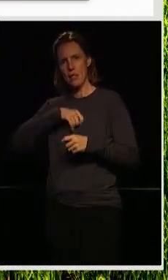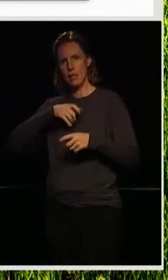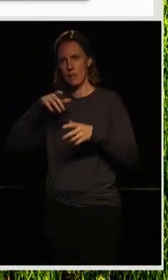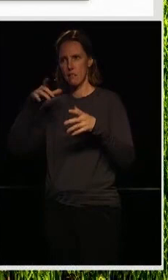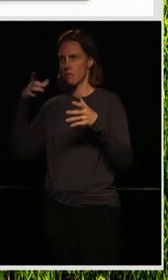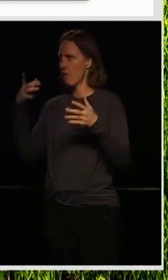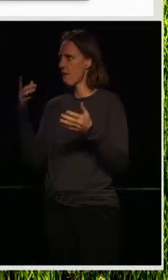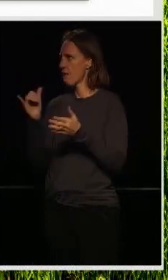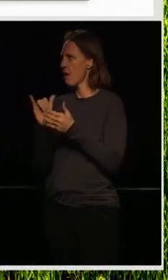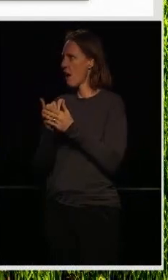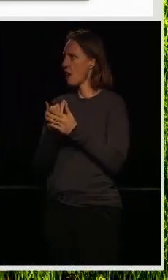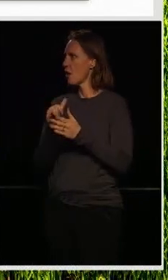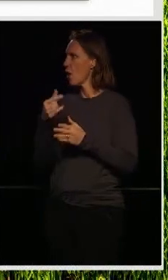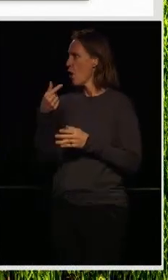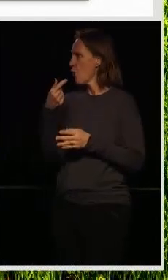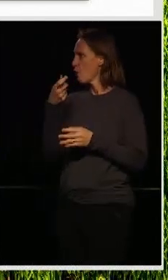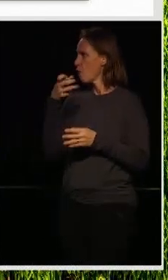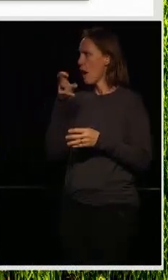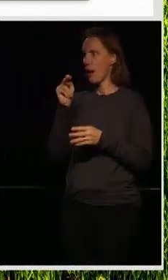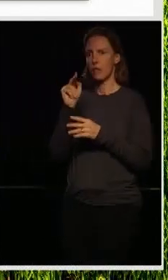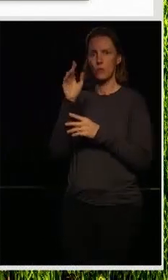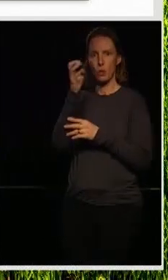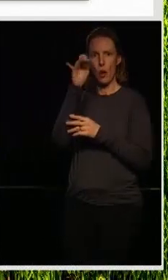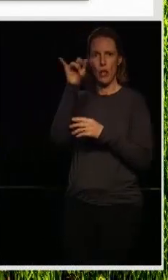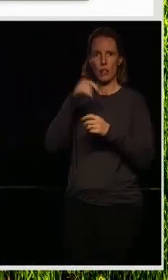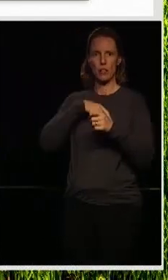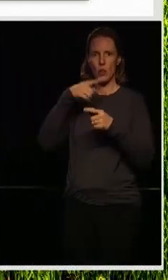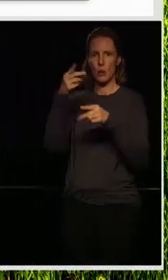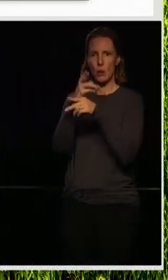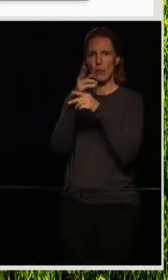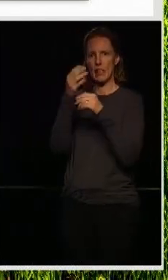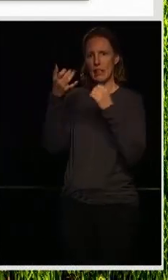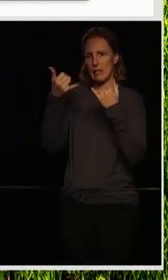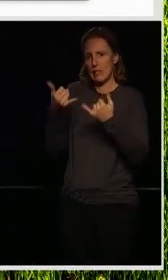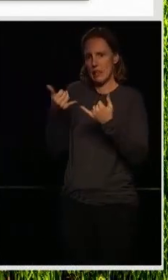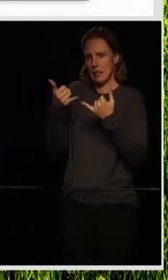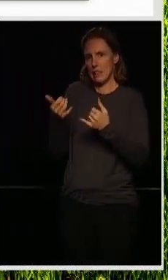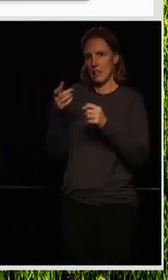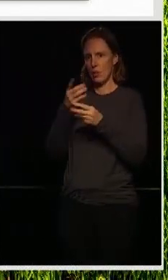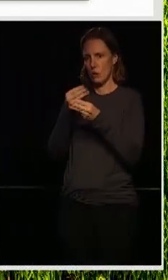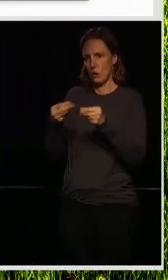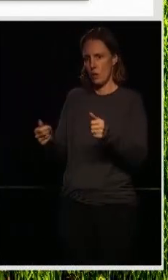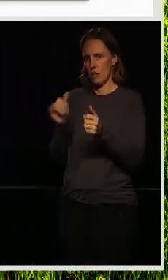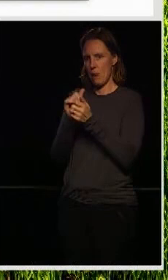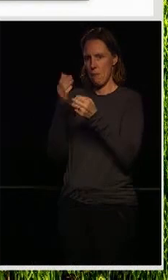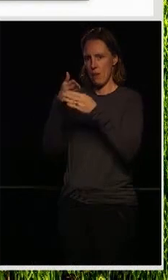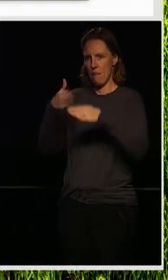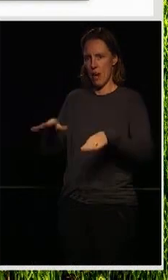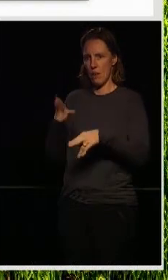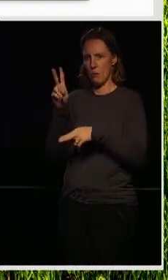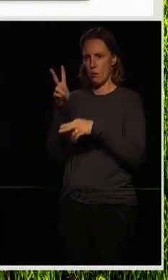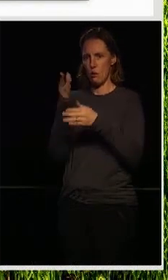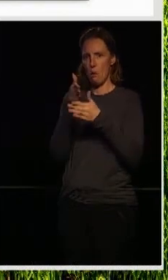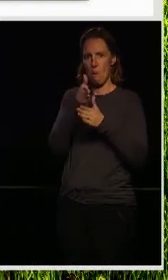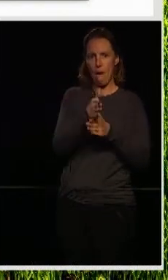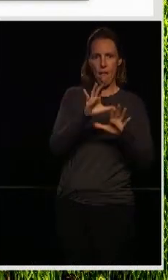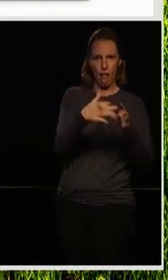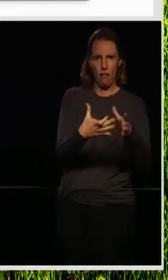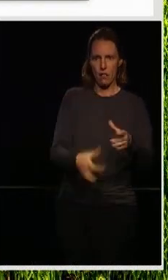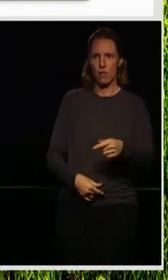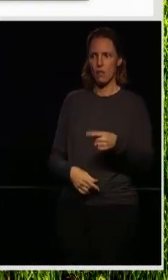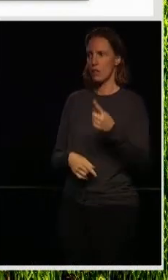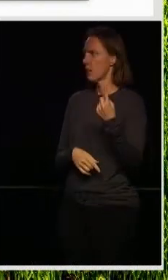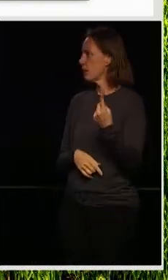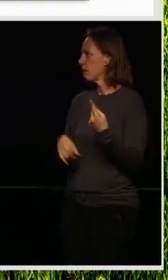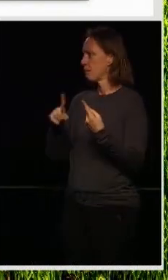that a grain storage operator can get using existing solutions, which can be divided in two main classes: